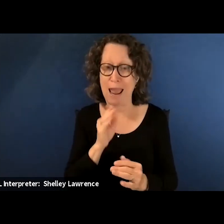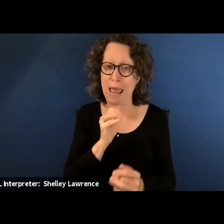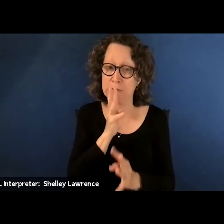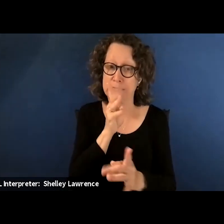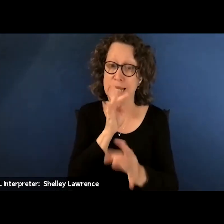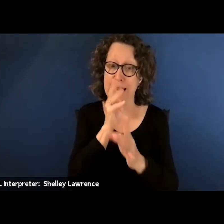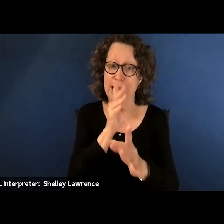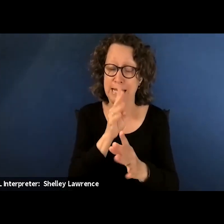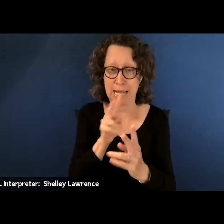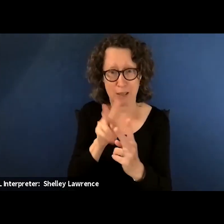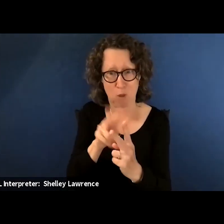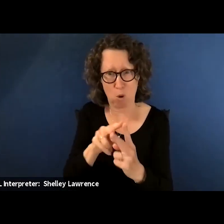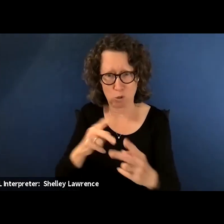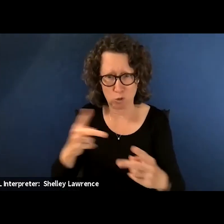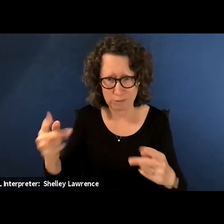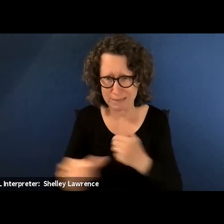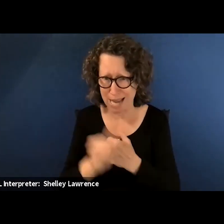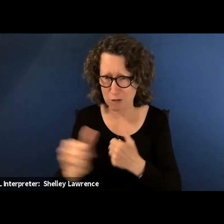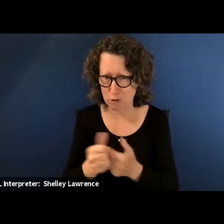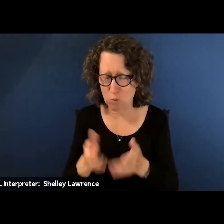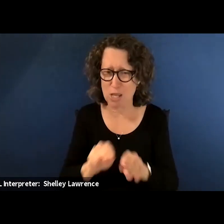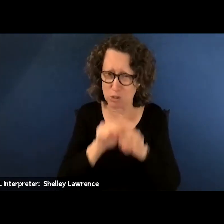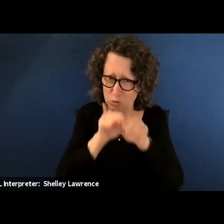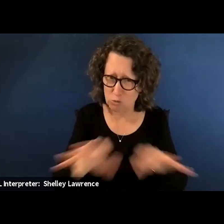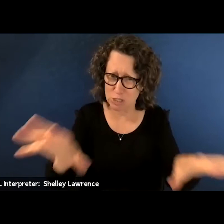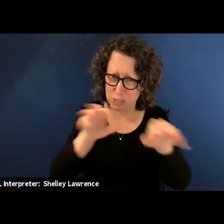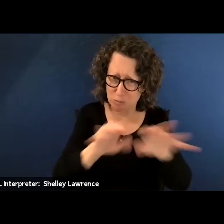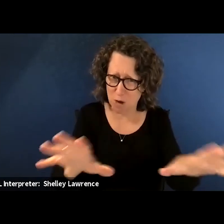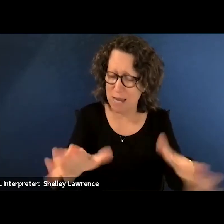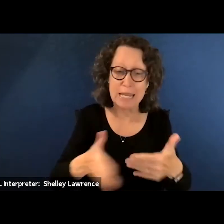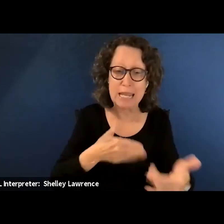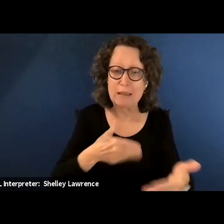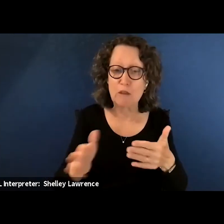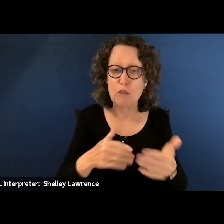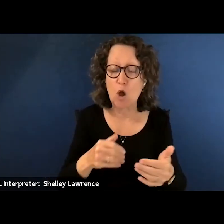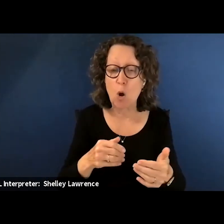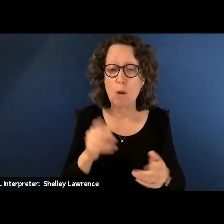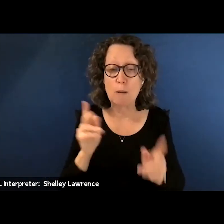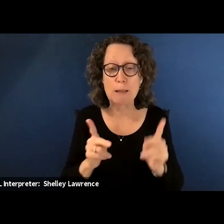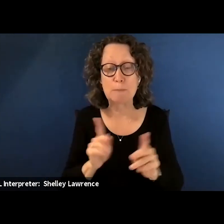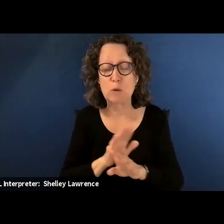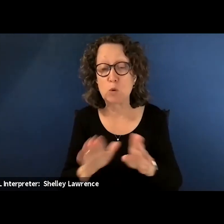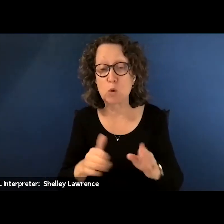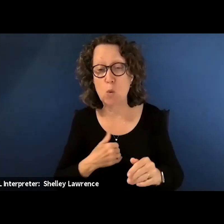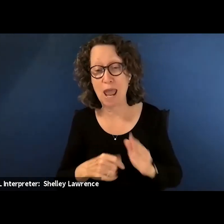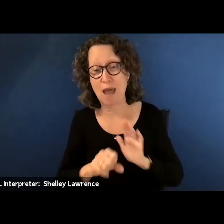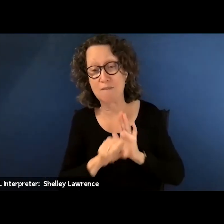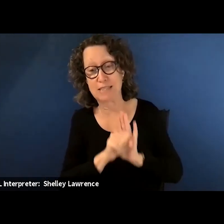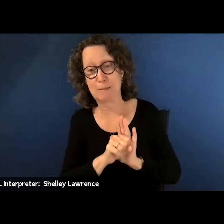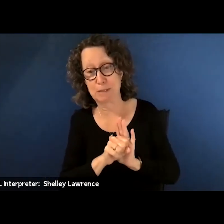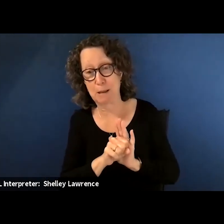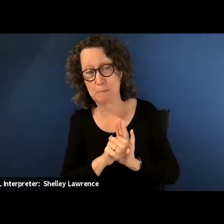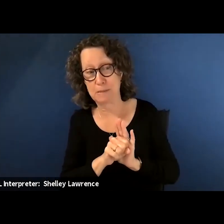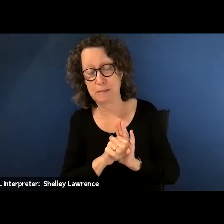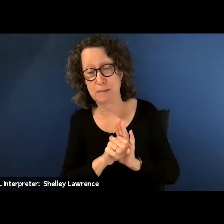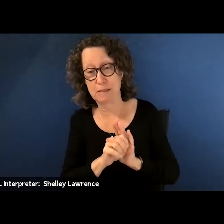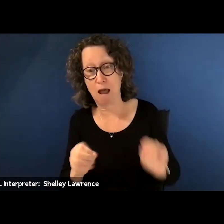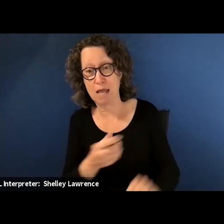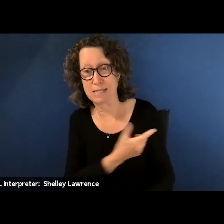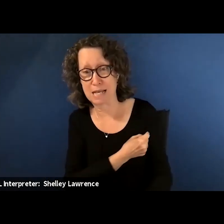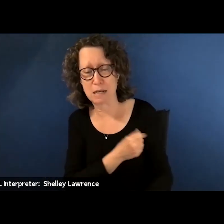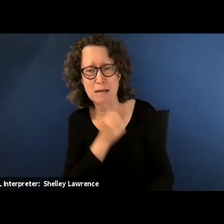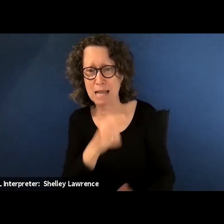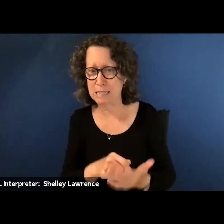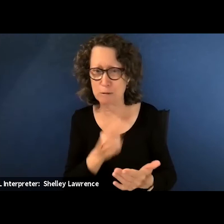supposed to be the most dangerous ways to spread, even though the asymptomatic spread of the unvaccinated does not seem to be